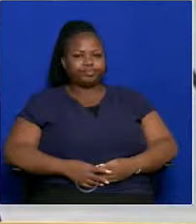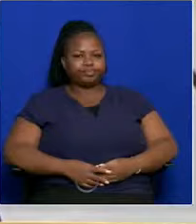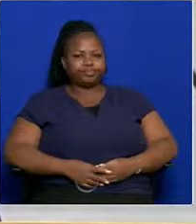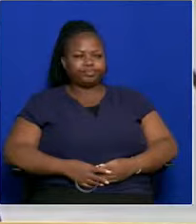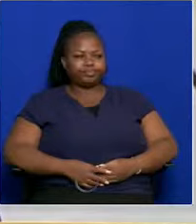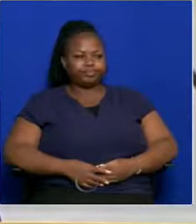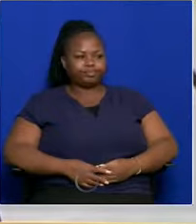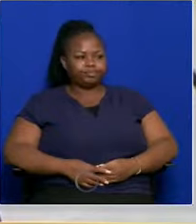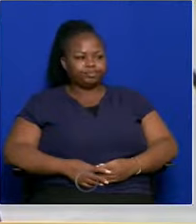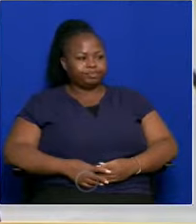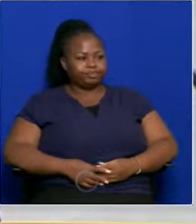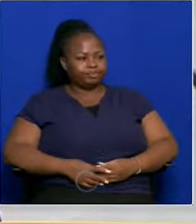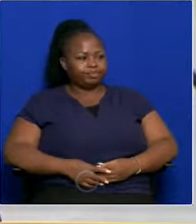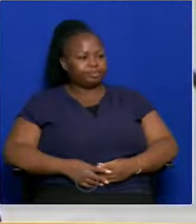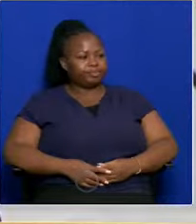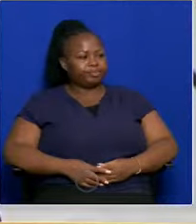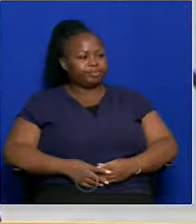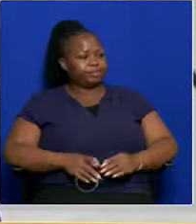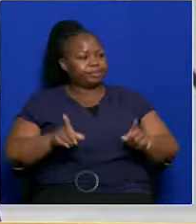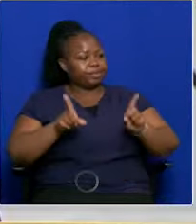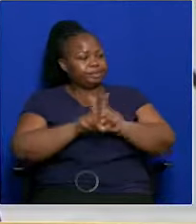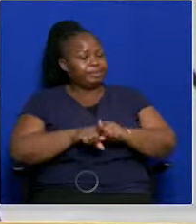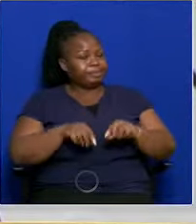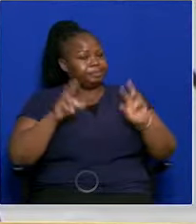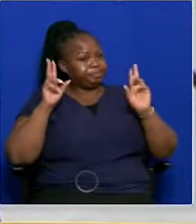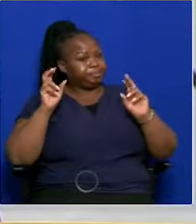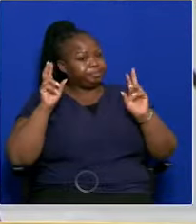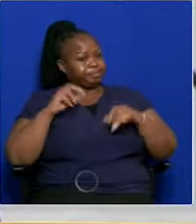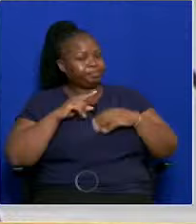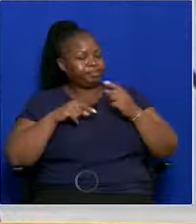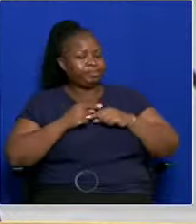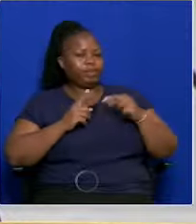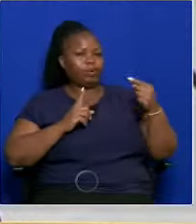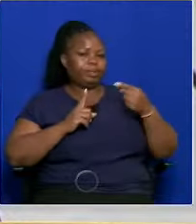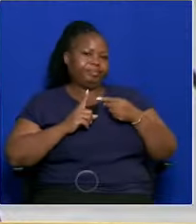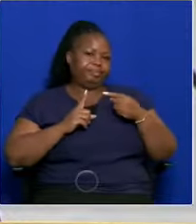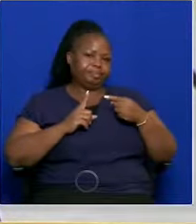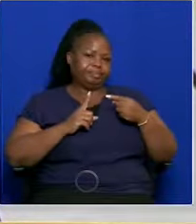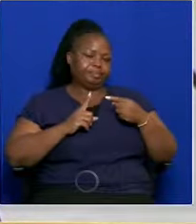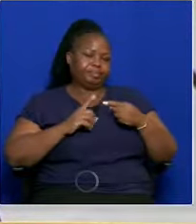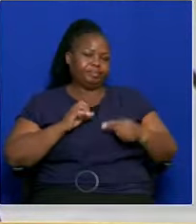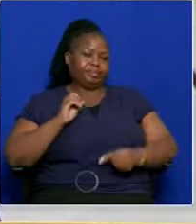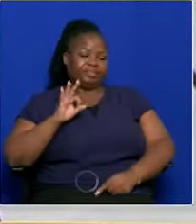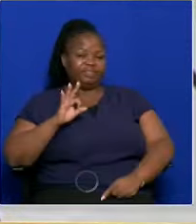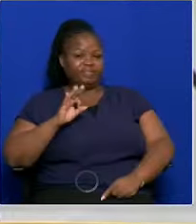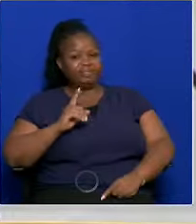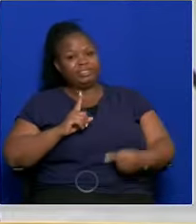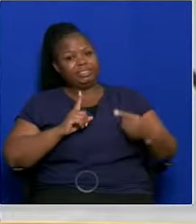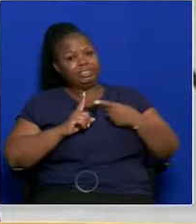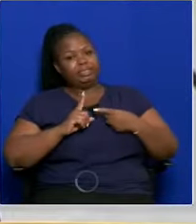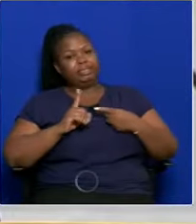when discussing issues relating to him without him as Mr. Matlala.